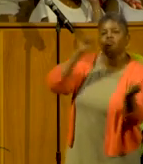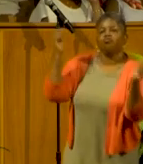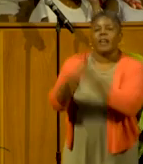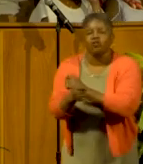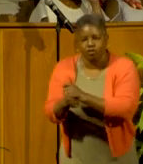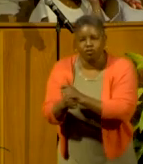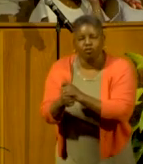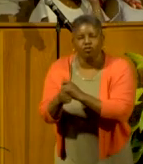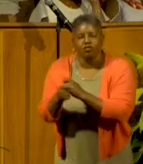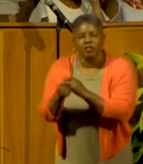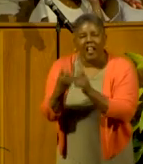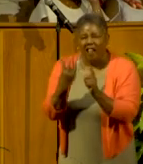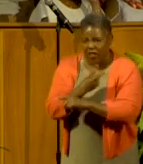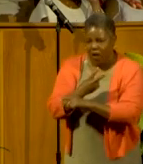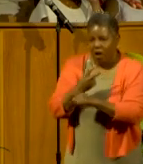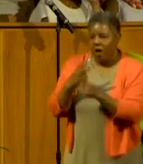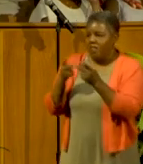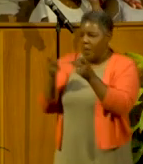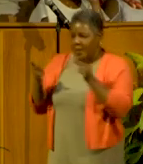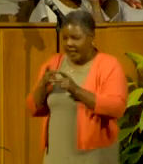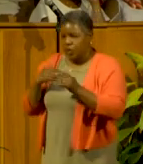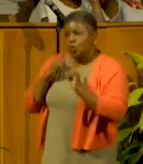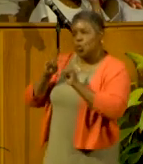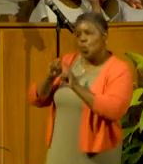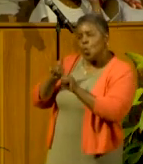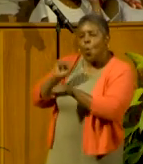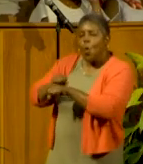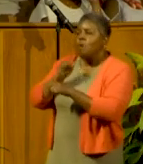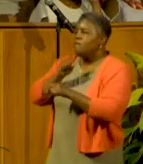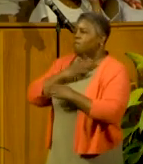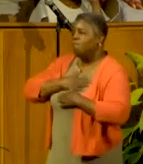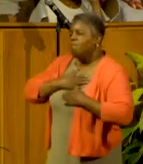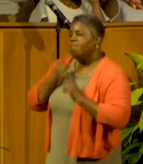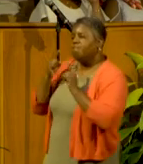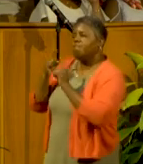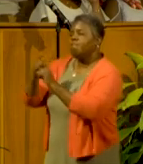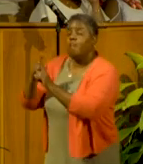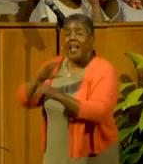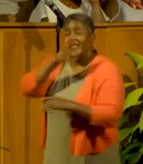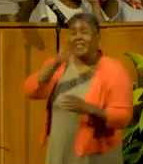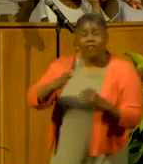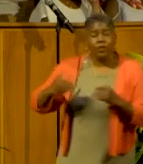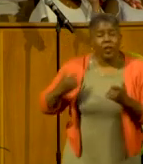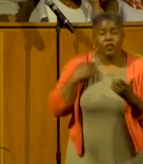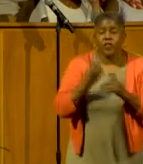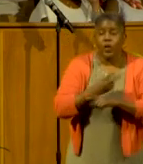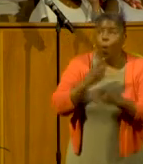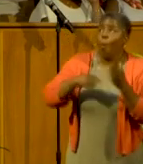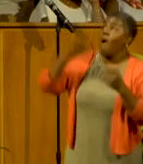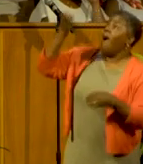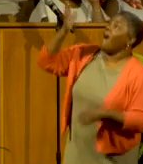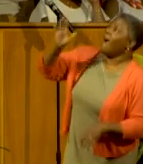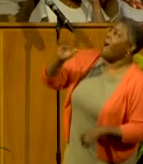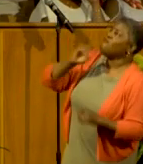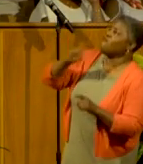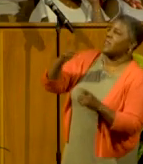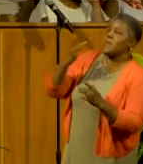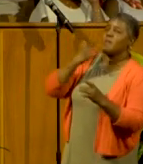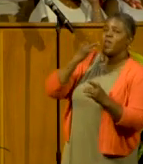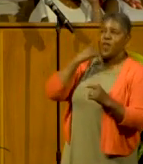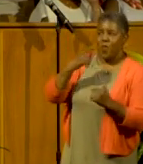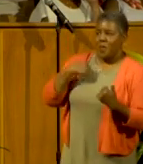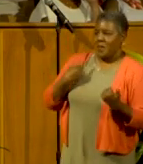adjustment and find your place of passion and purpose. It's never too late in your career to find out what God really wants you to